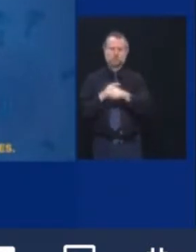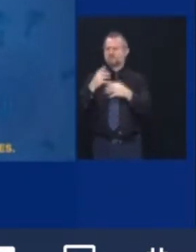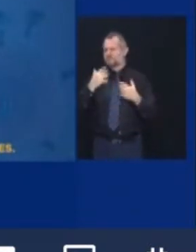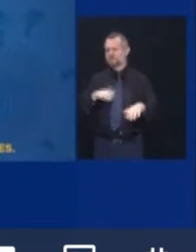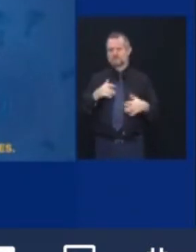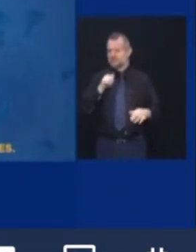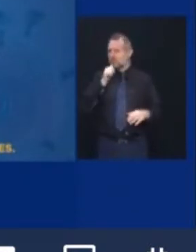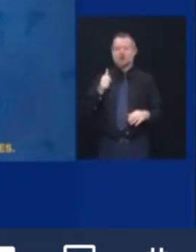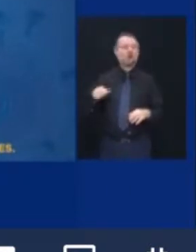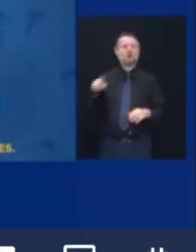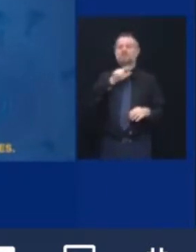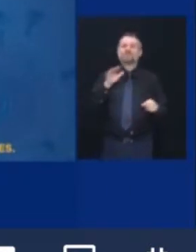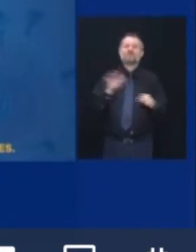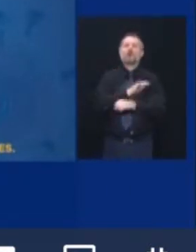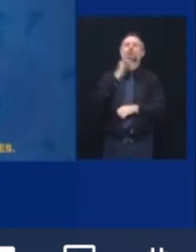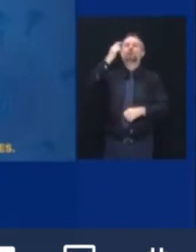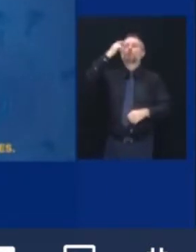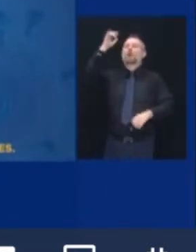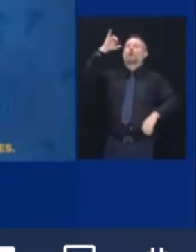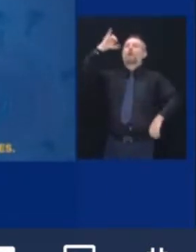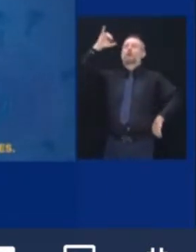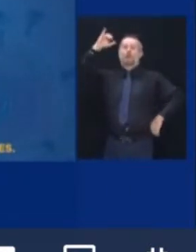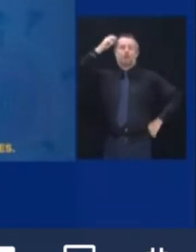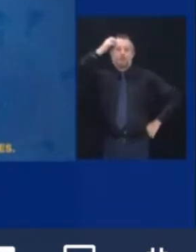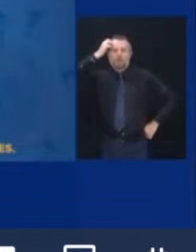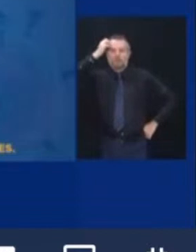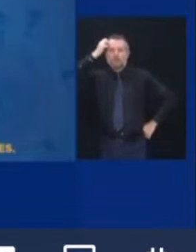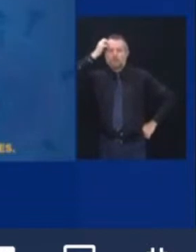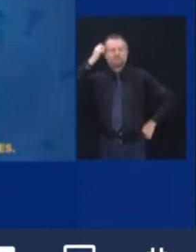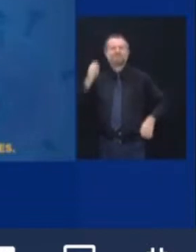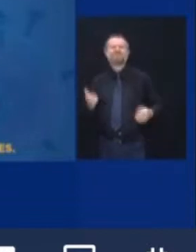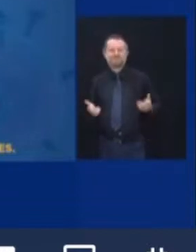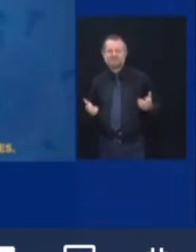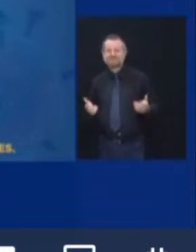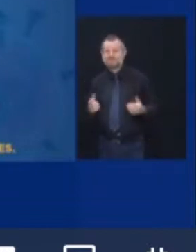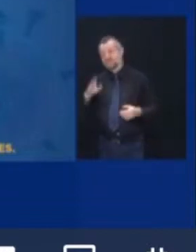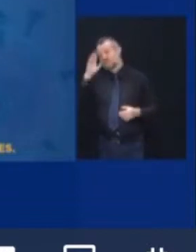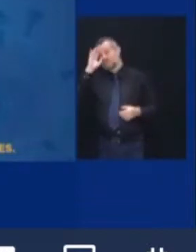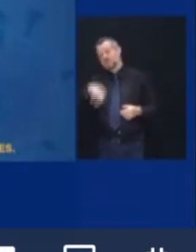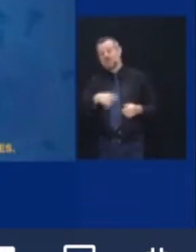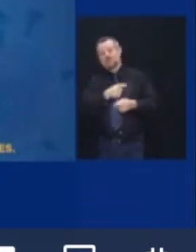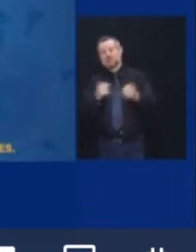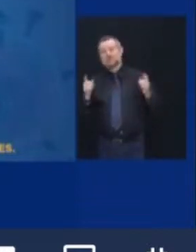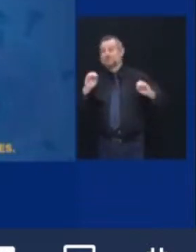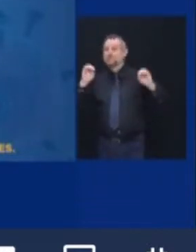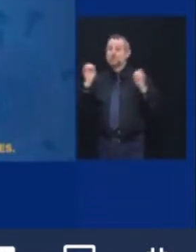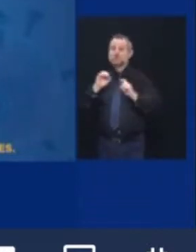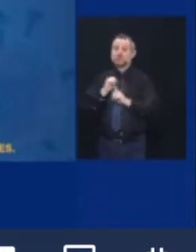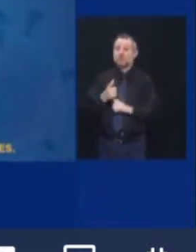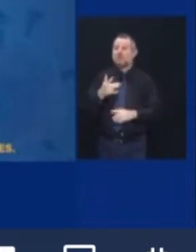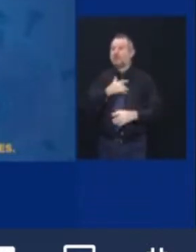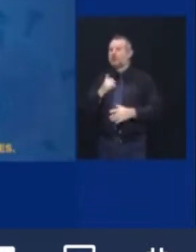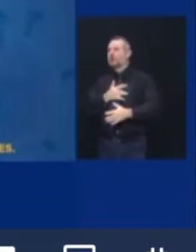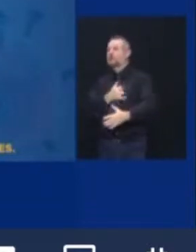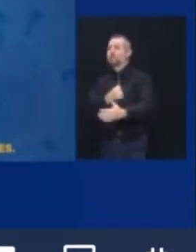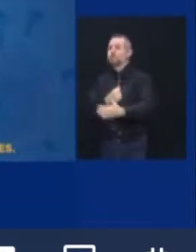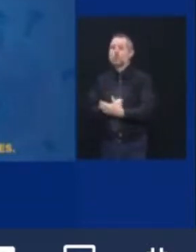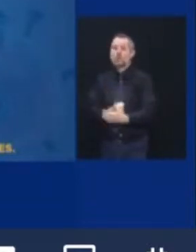almost for me that one of those situations where your adrenaline kicks in and you just go